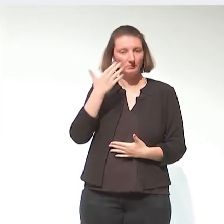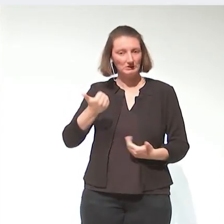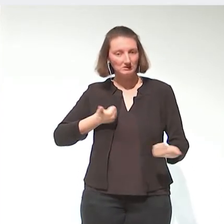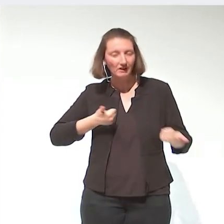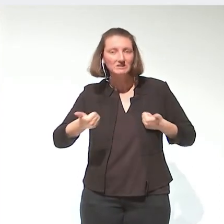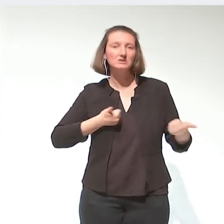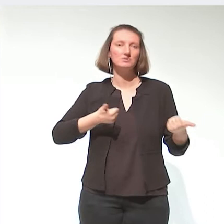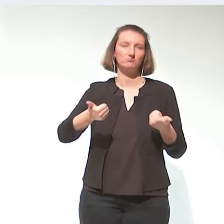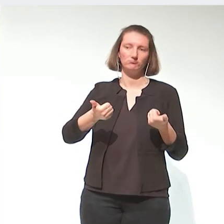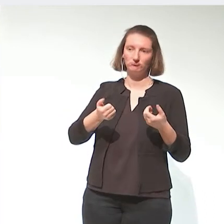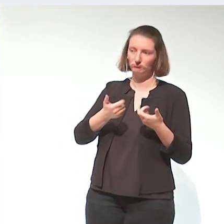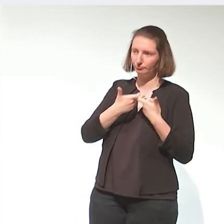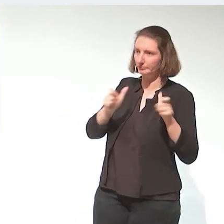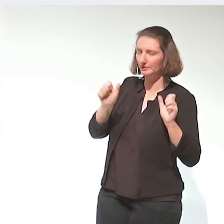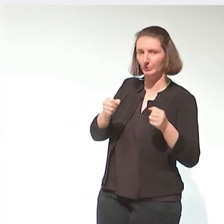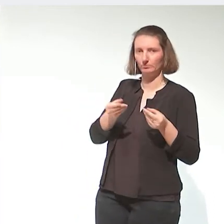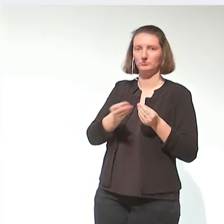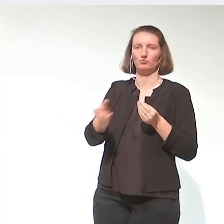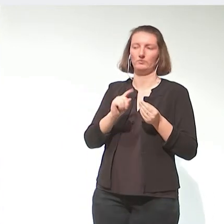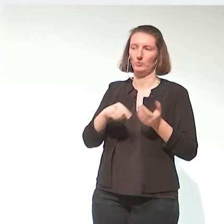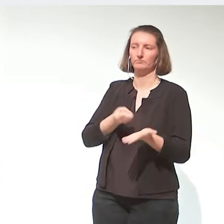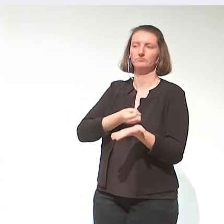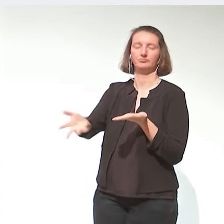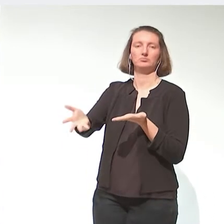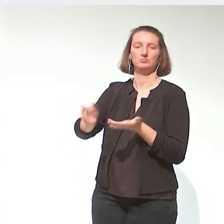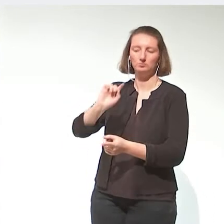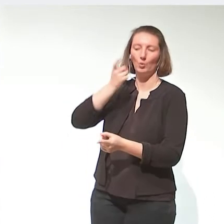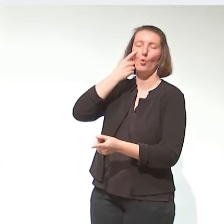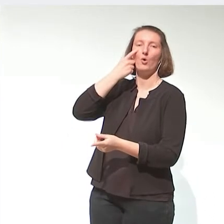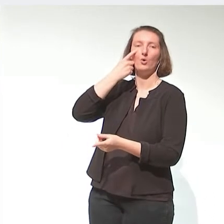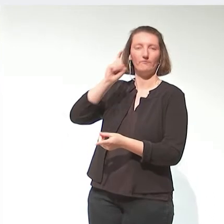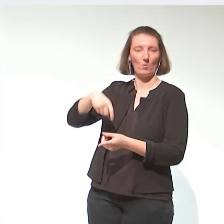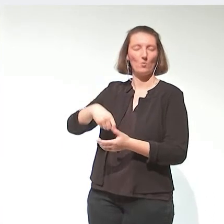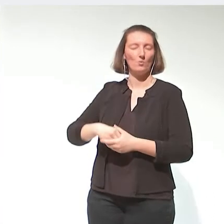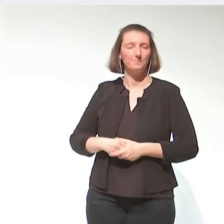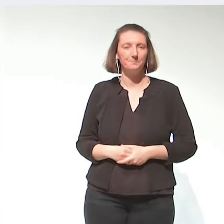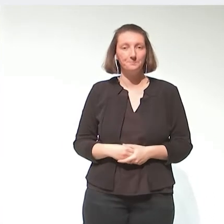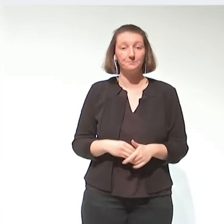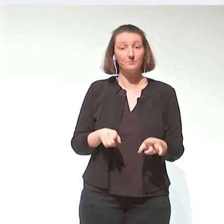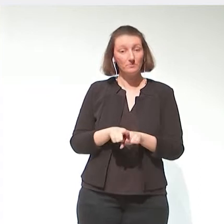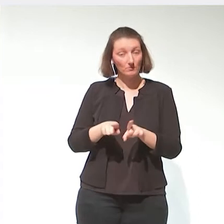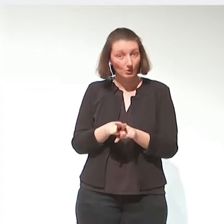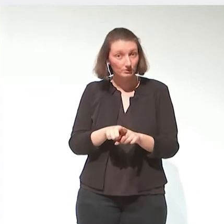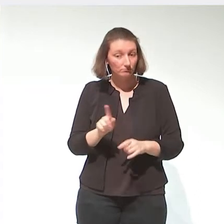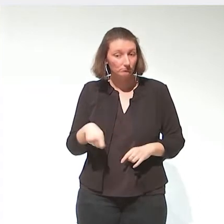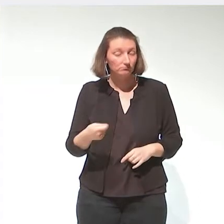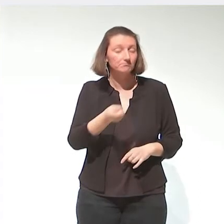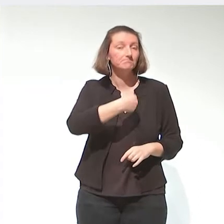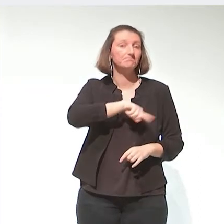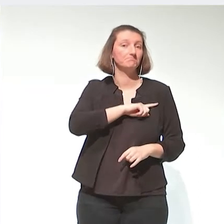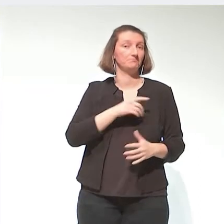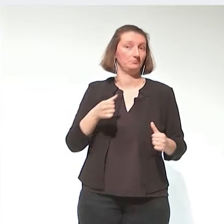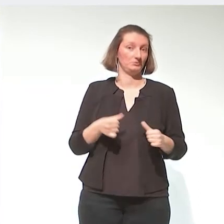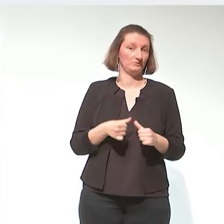Ukrainian sign language interpreters. About 10,000 deaf persons came to